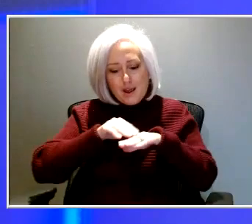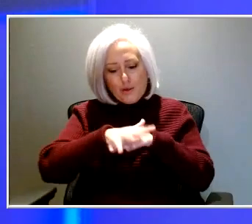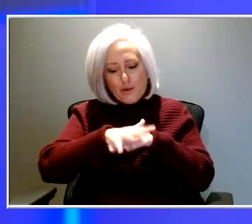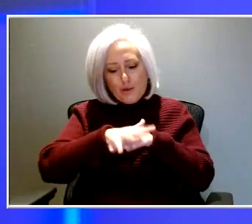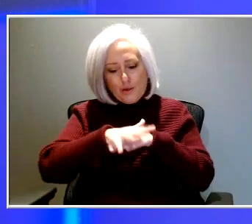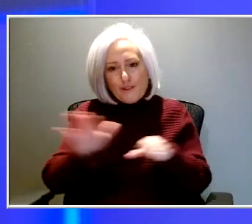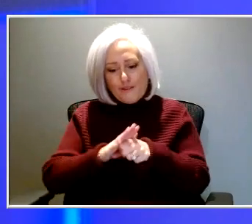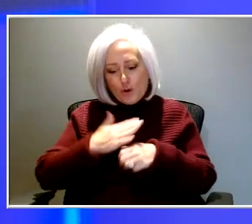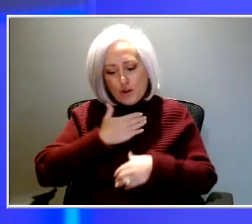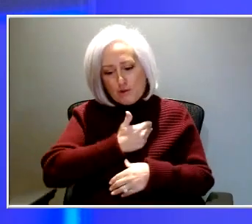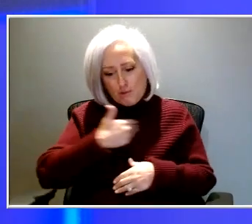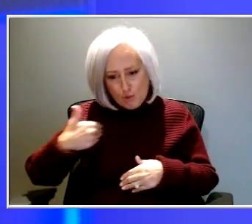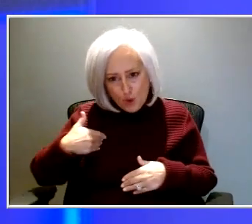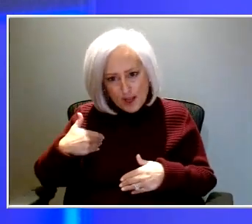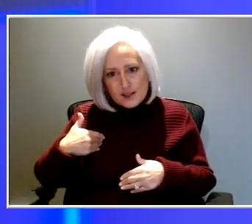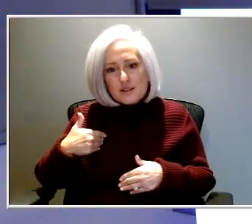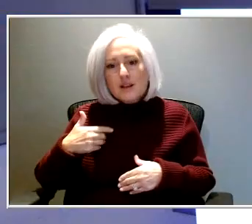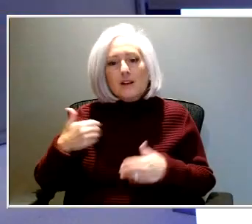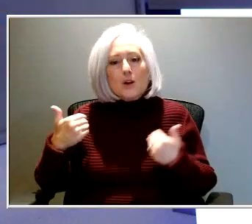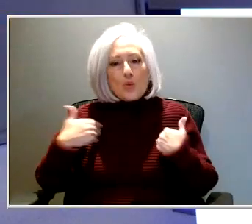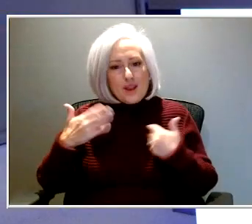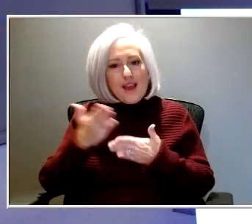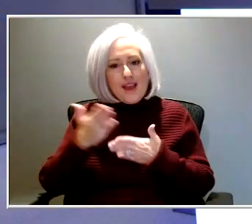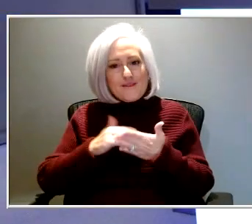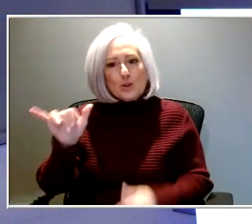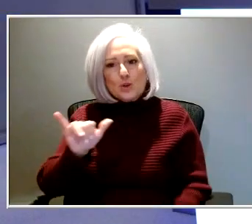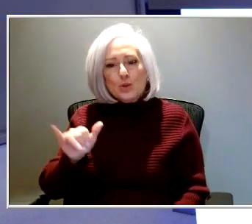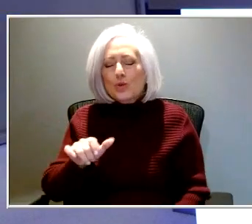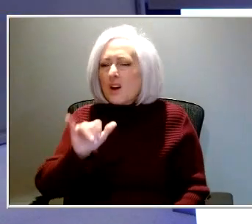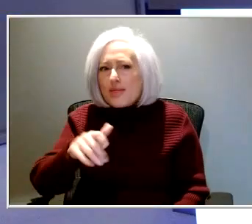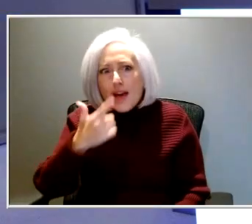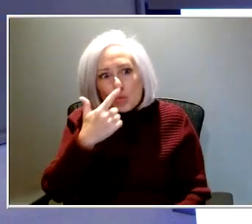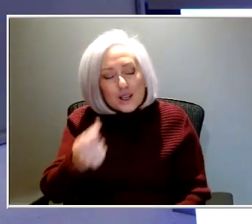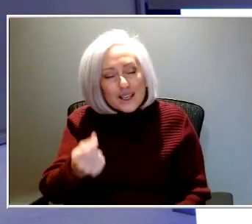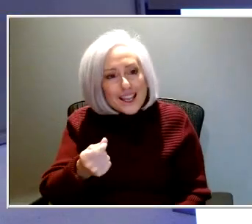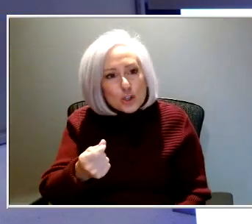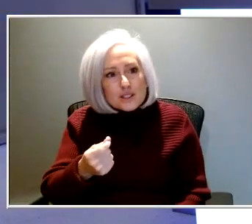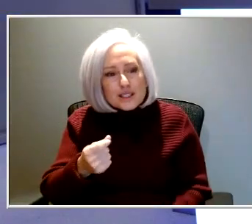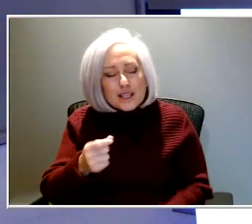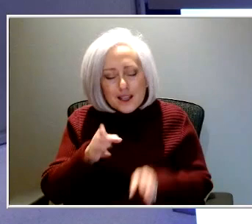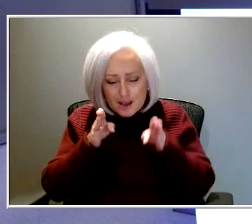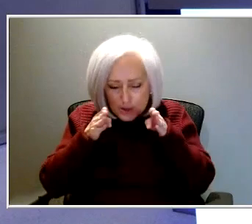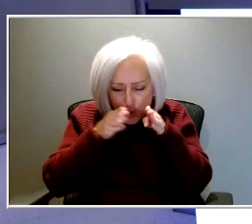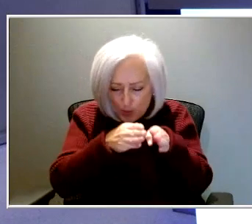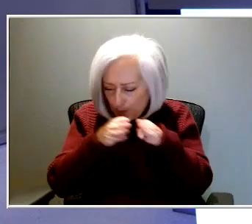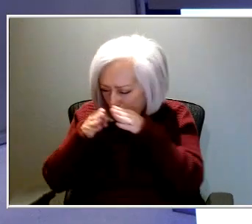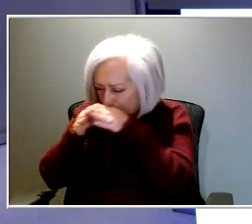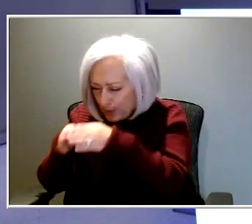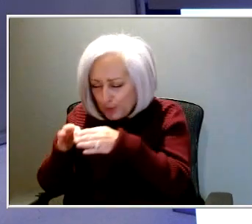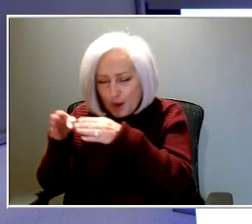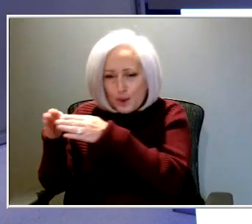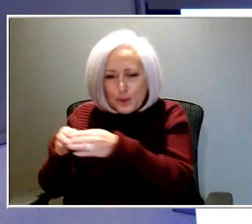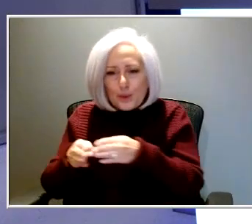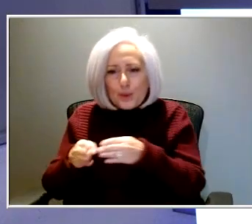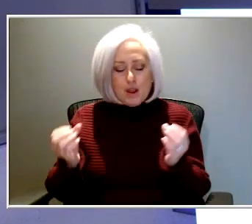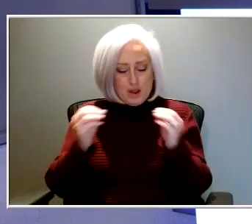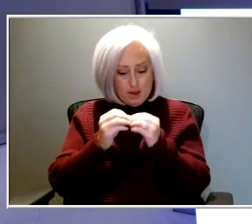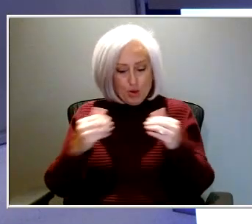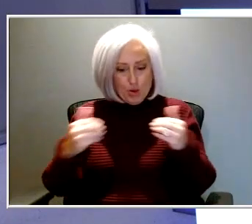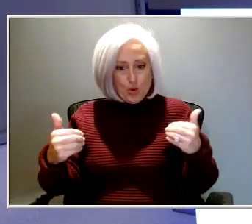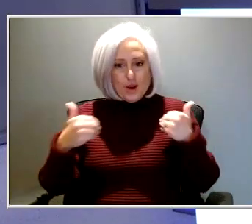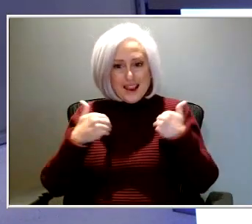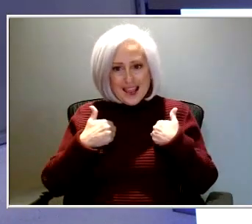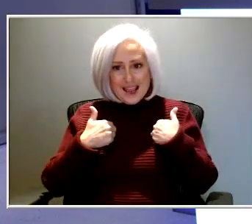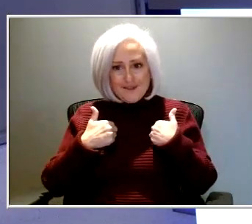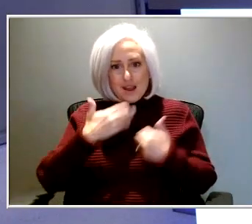some breast brachytherapy also here. That's what's so interesting about these therapies. They're so narrow in their focus, Yep. and the more of those we get, they're better instead